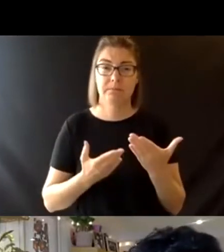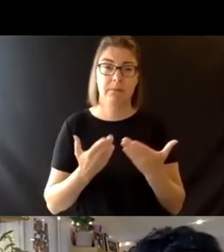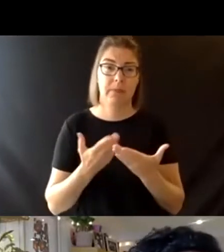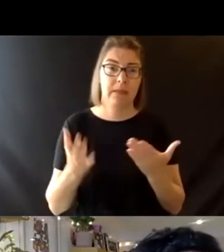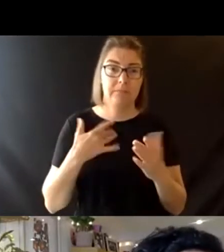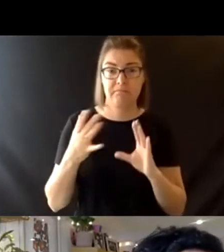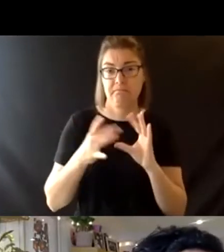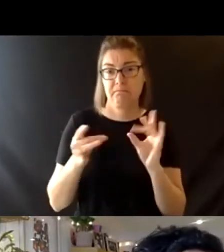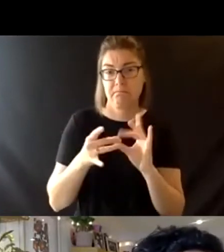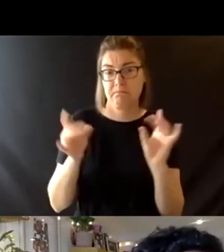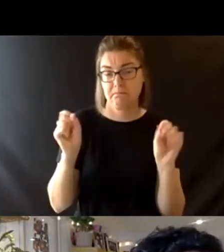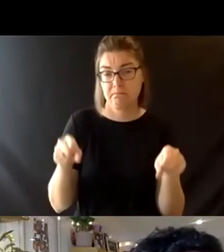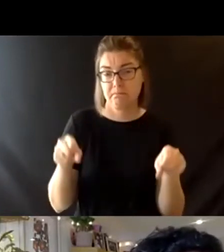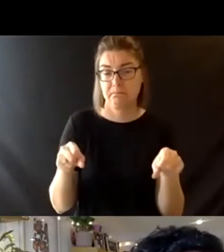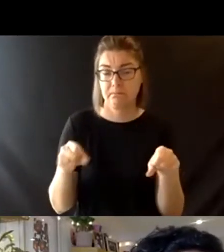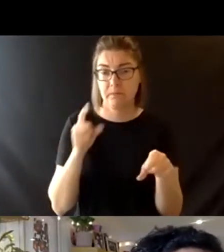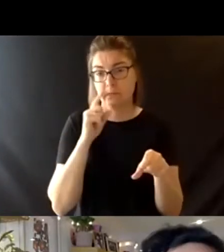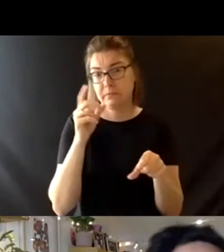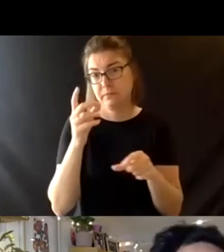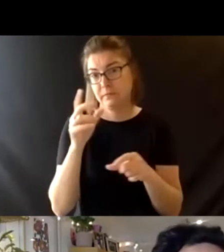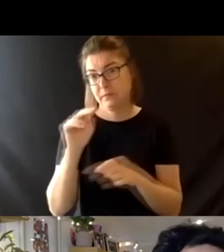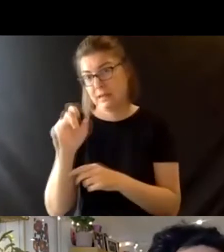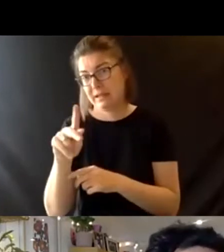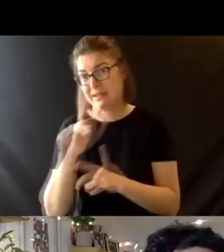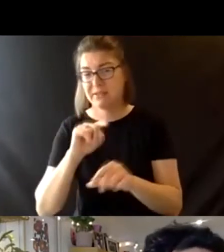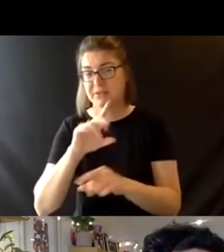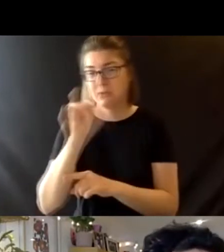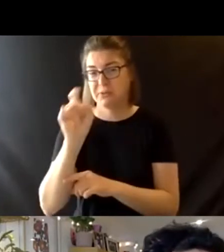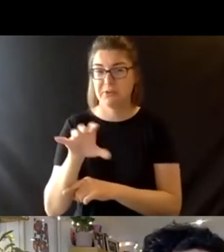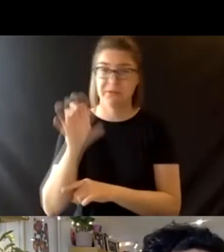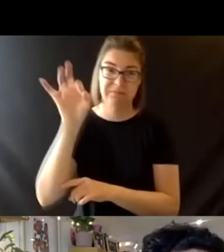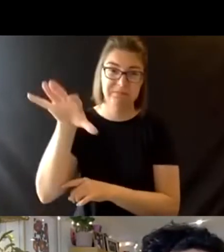can mention there for you, Nick. Thanks.